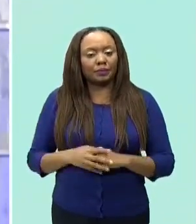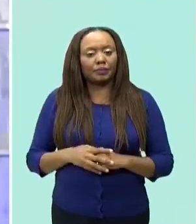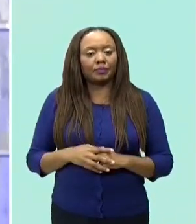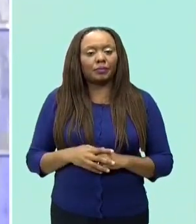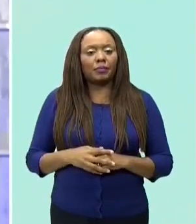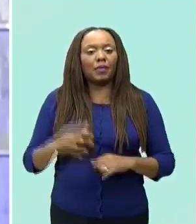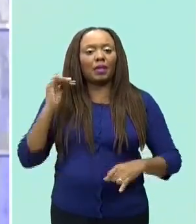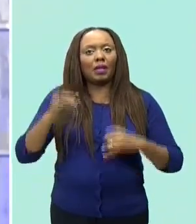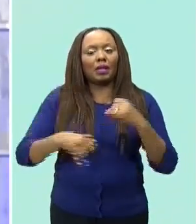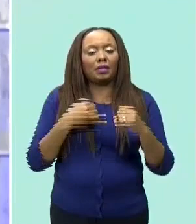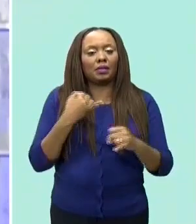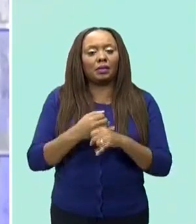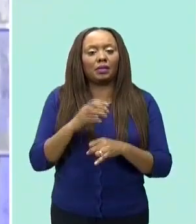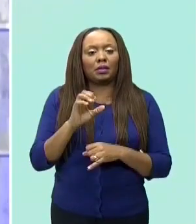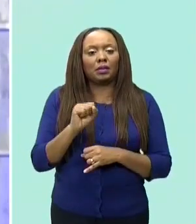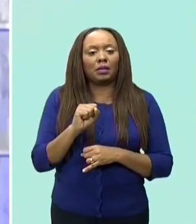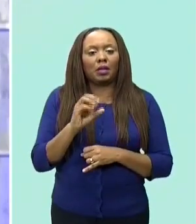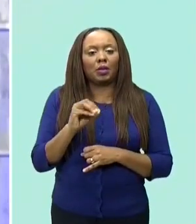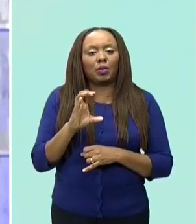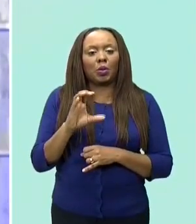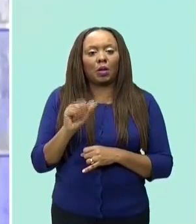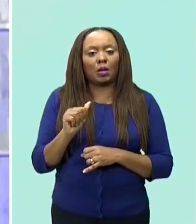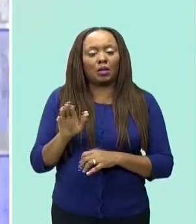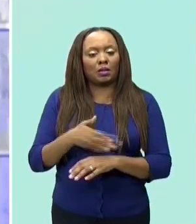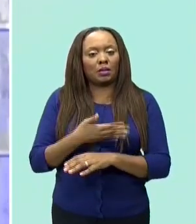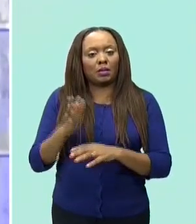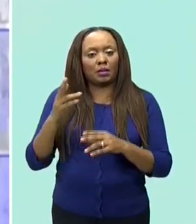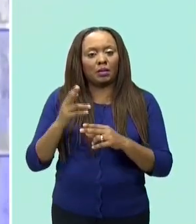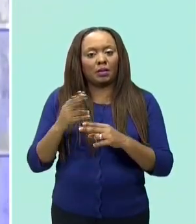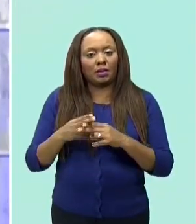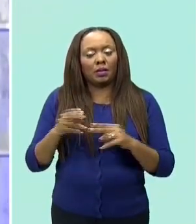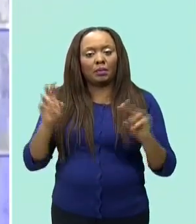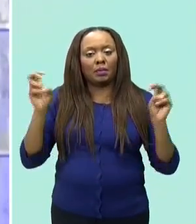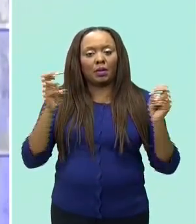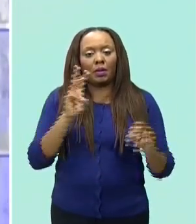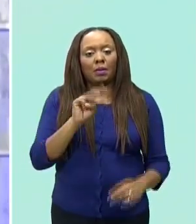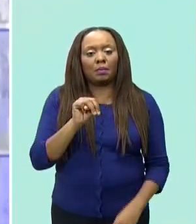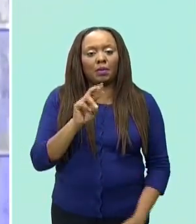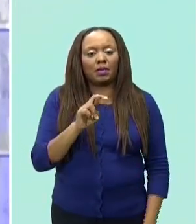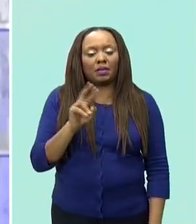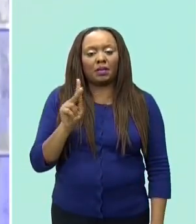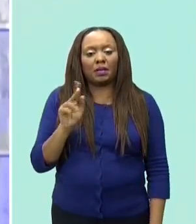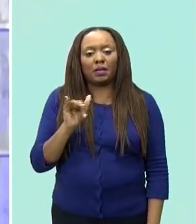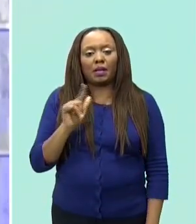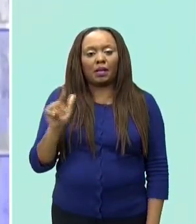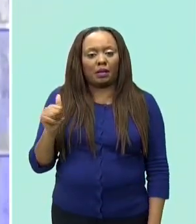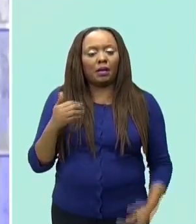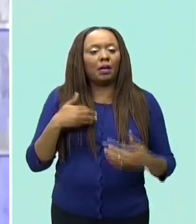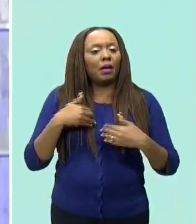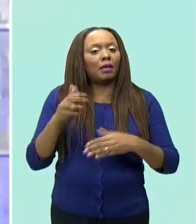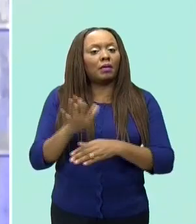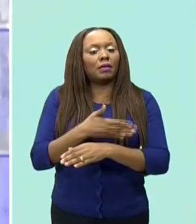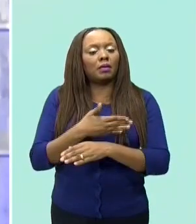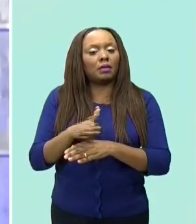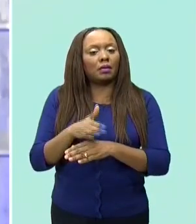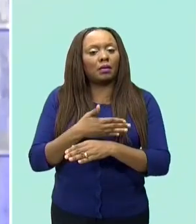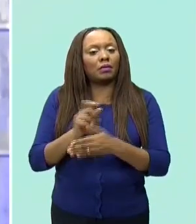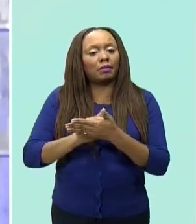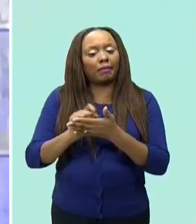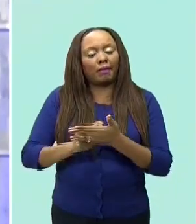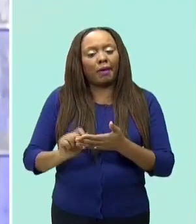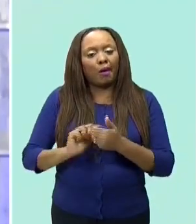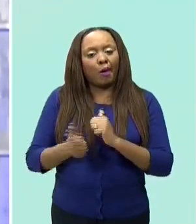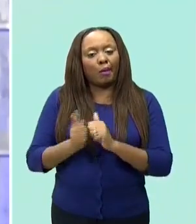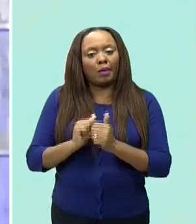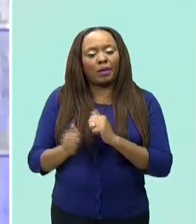International soca monarch Hollis Mr. Killer Map has launched a songwriting competition for young people in his home country, Grenada. The competition